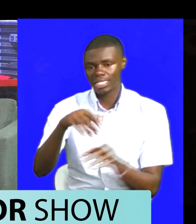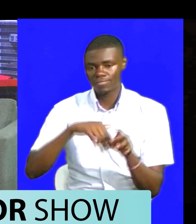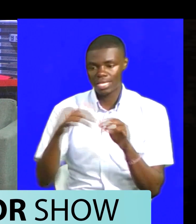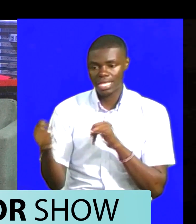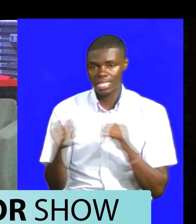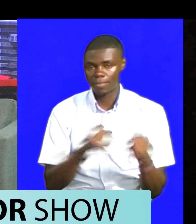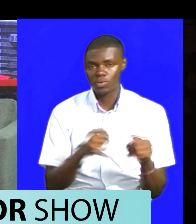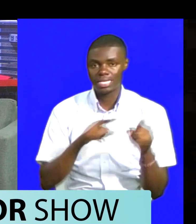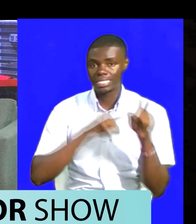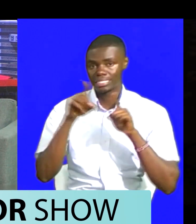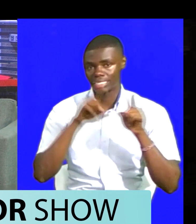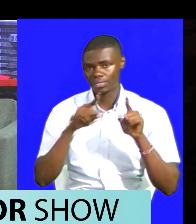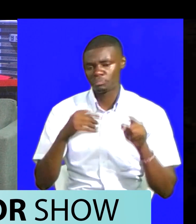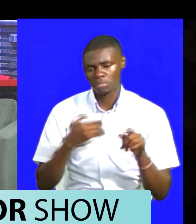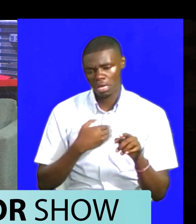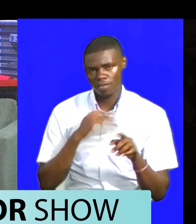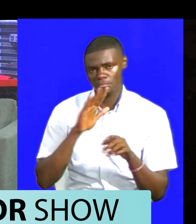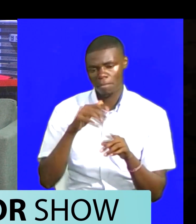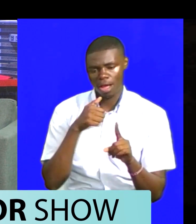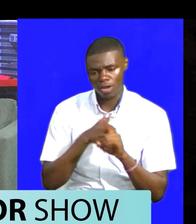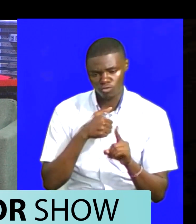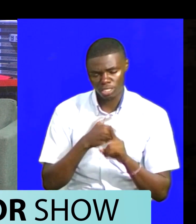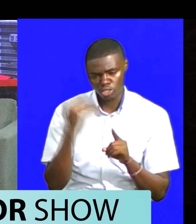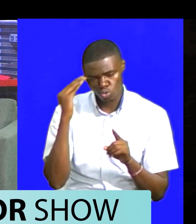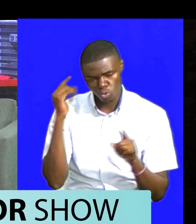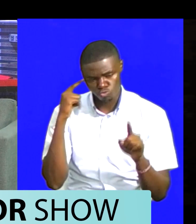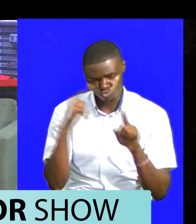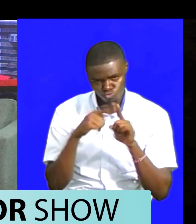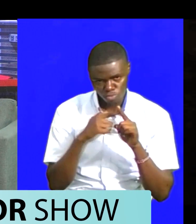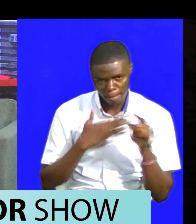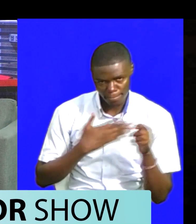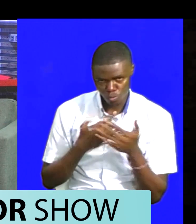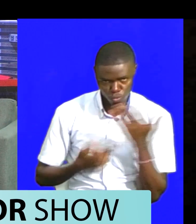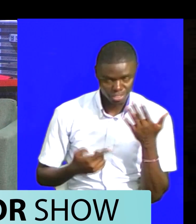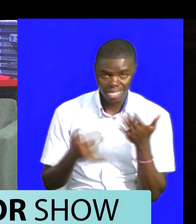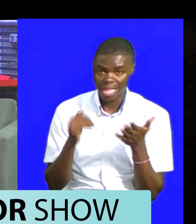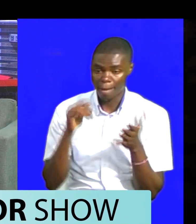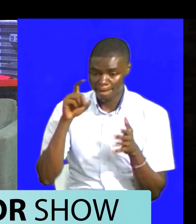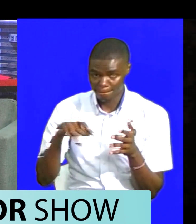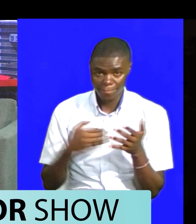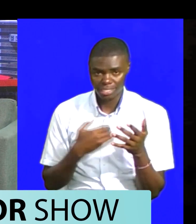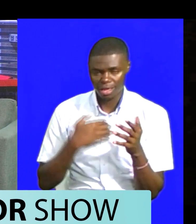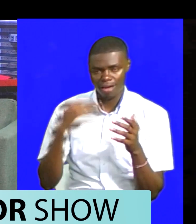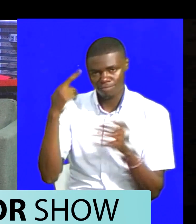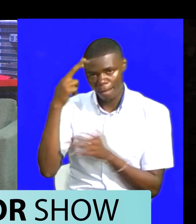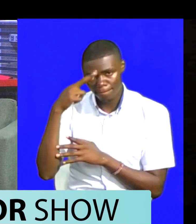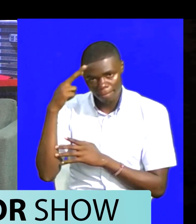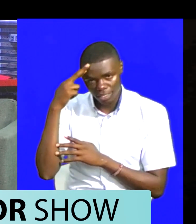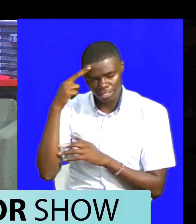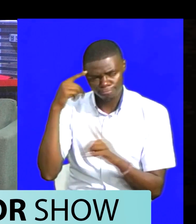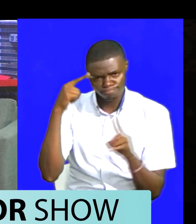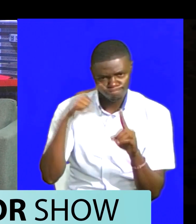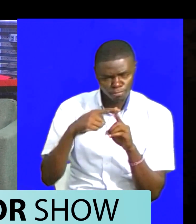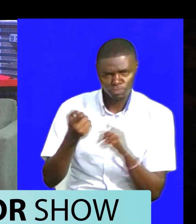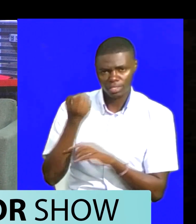modeling journey. I mean, have your advocacy, know what you are advocating for, and that is, you must have a purpose, understand